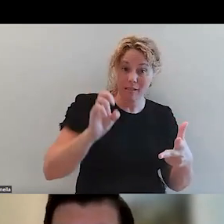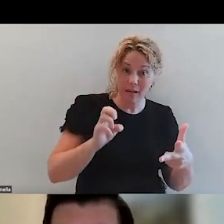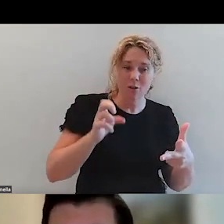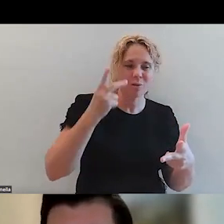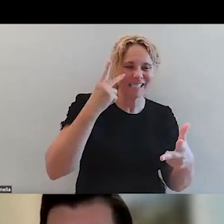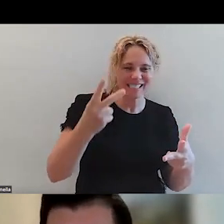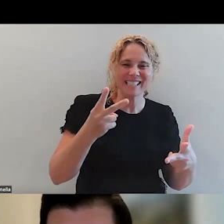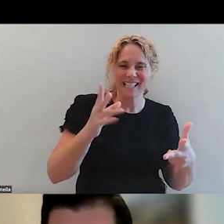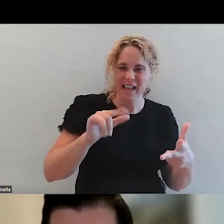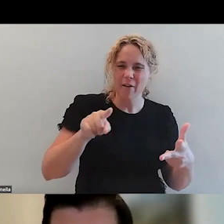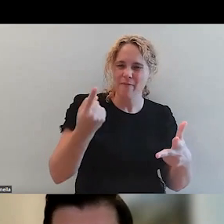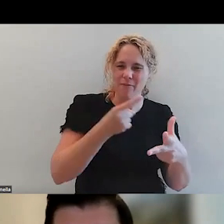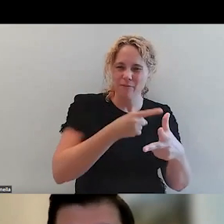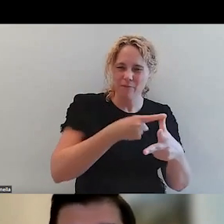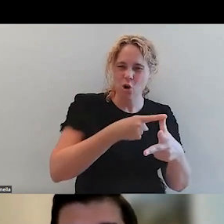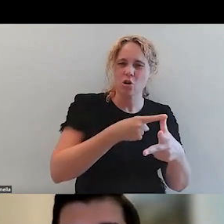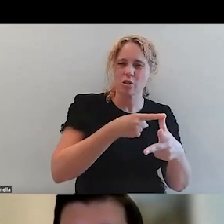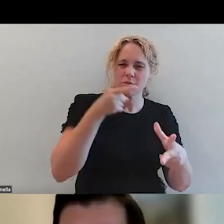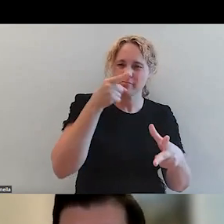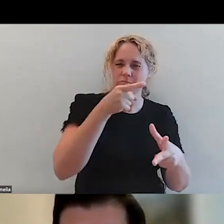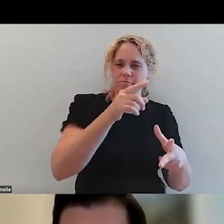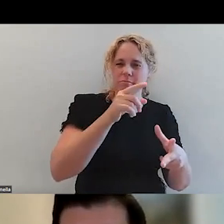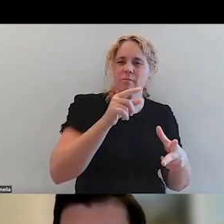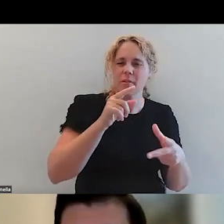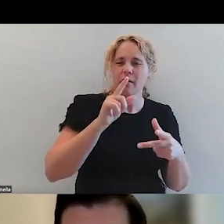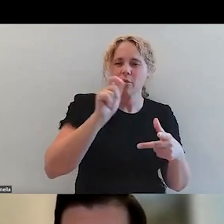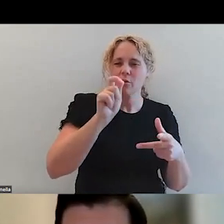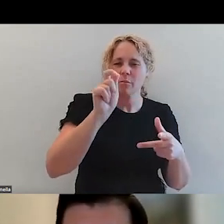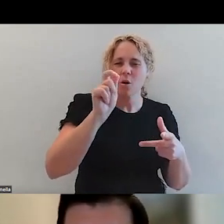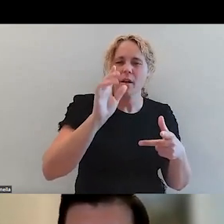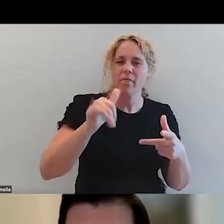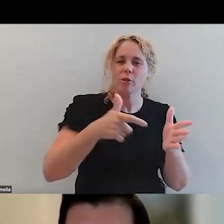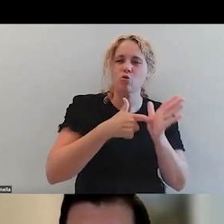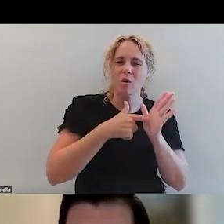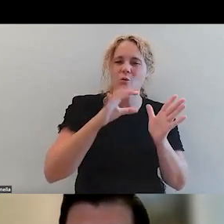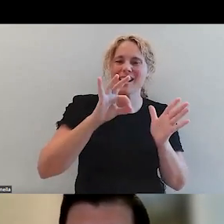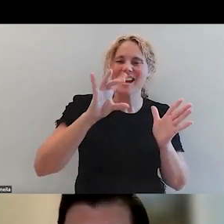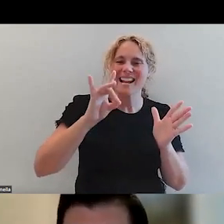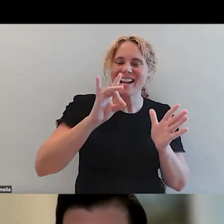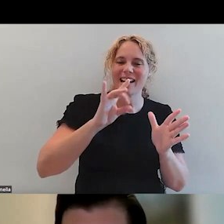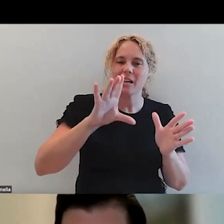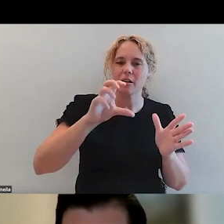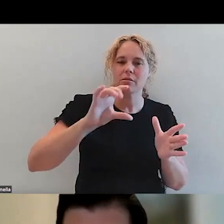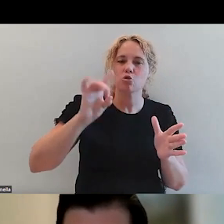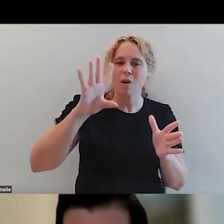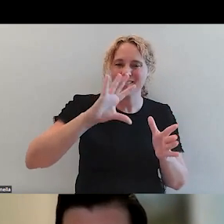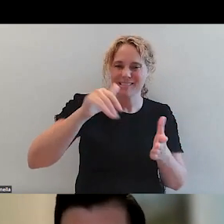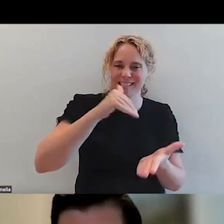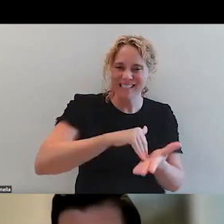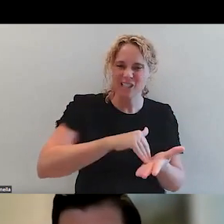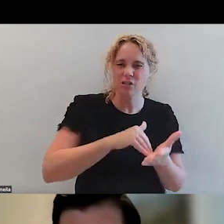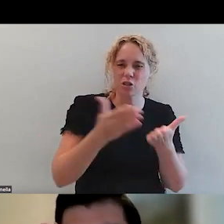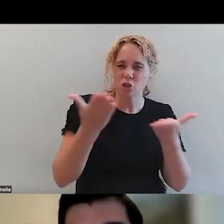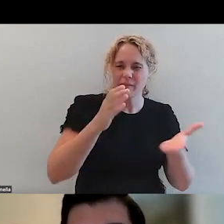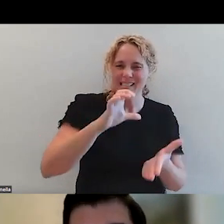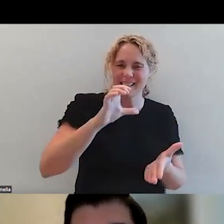see that very first component is this required coordination with 988 crisis centers serving that CCBHC area.